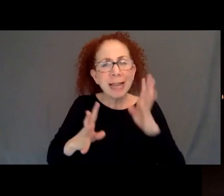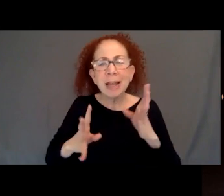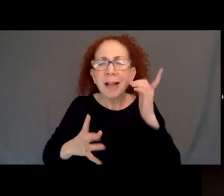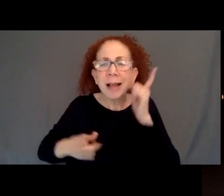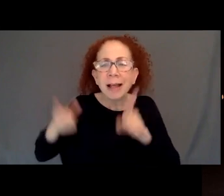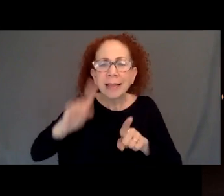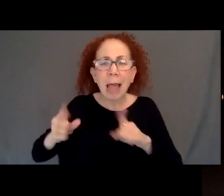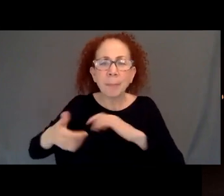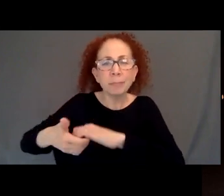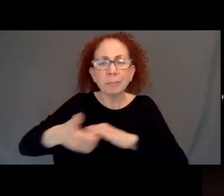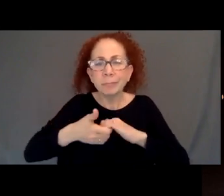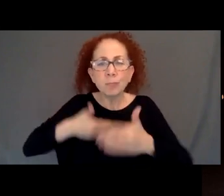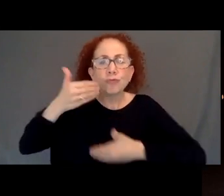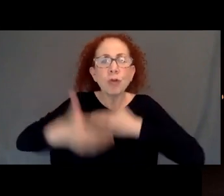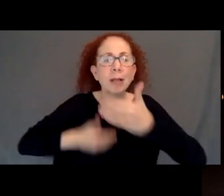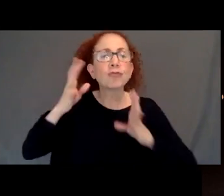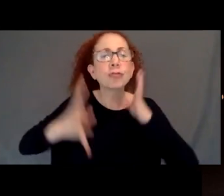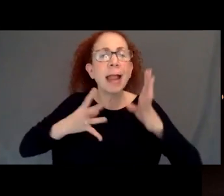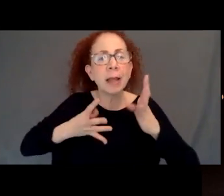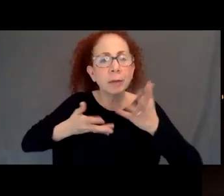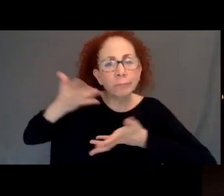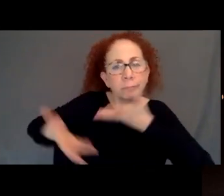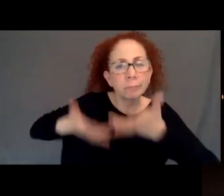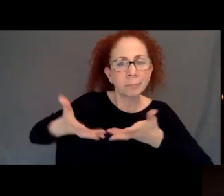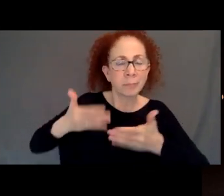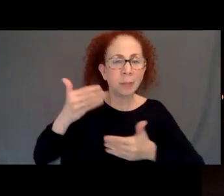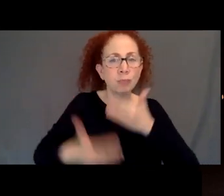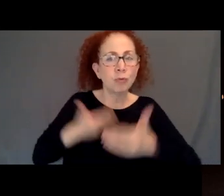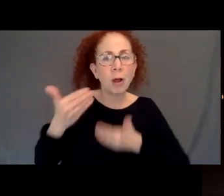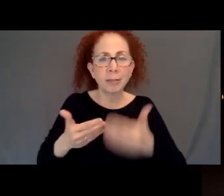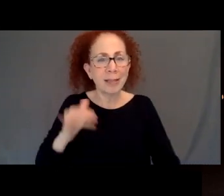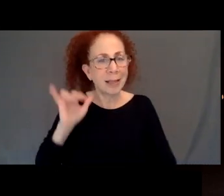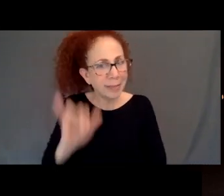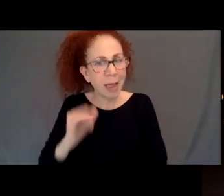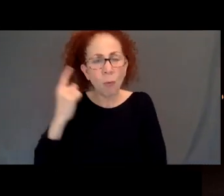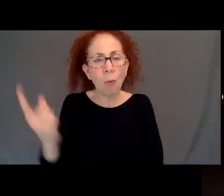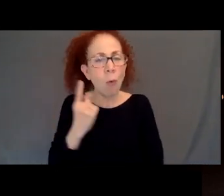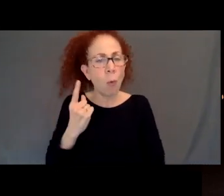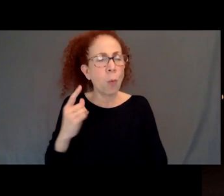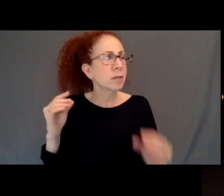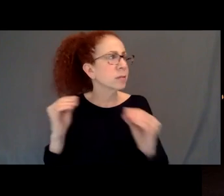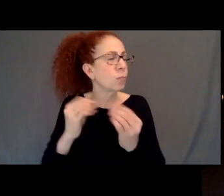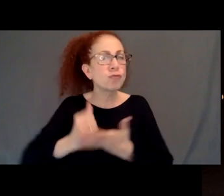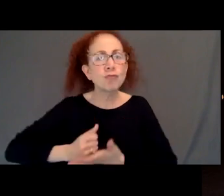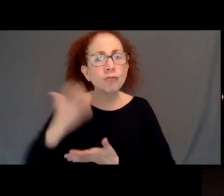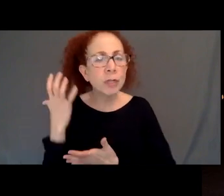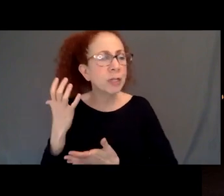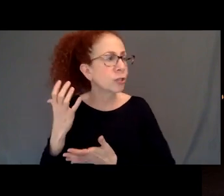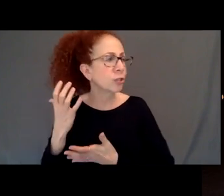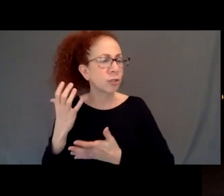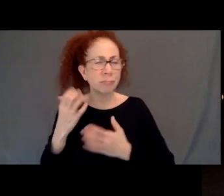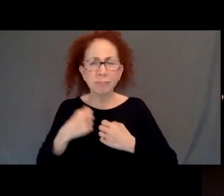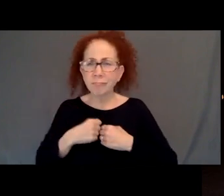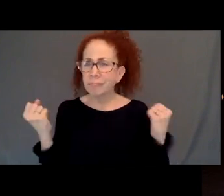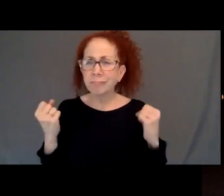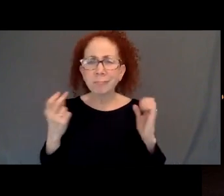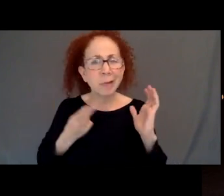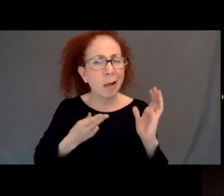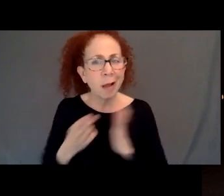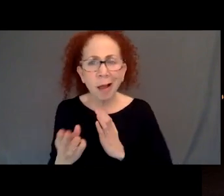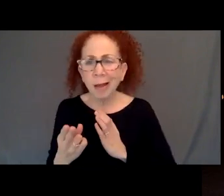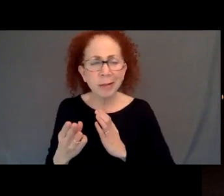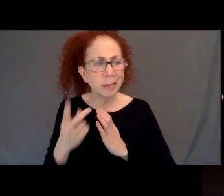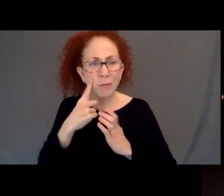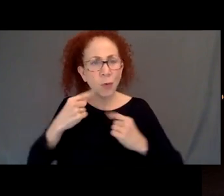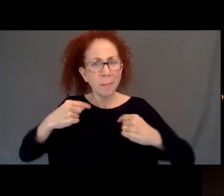collaborative process and a creative process. And that's always so much more richer and honest for yourself